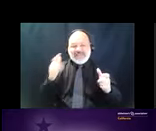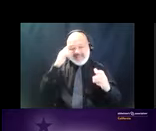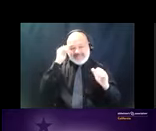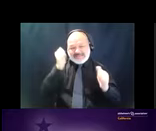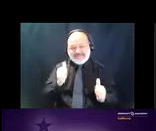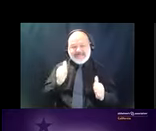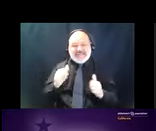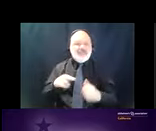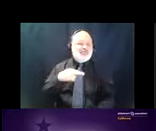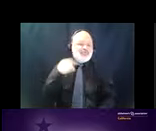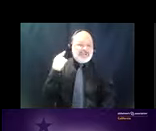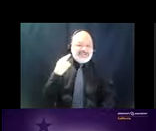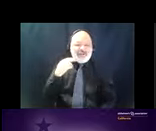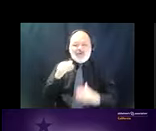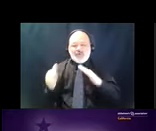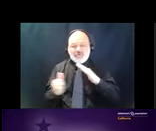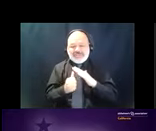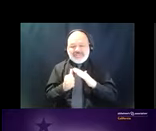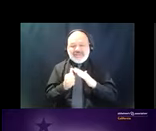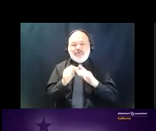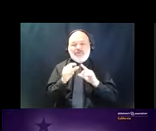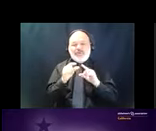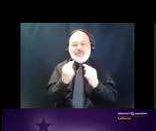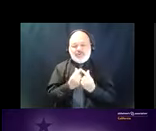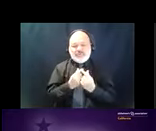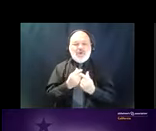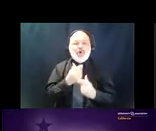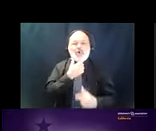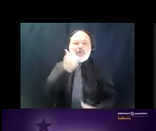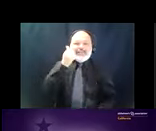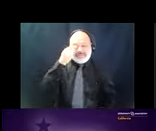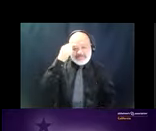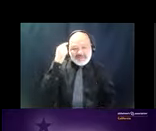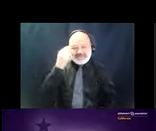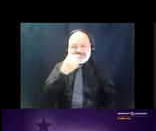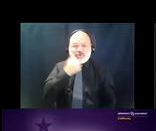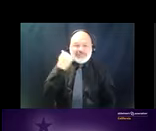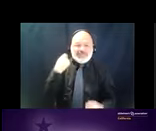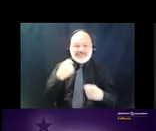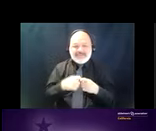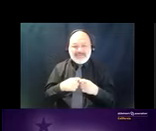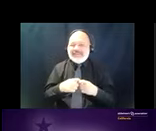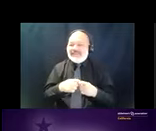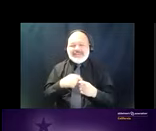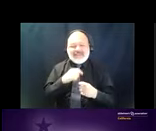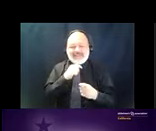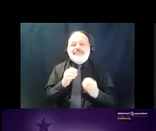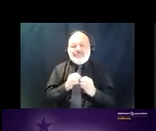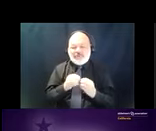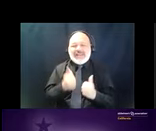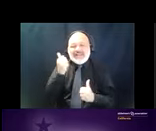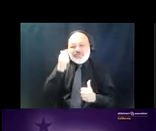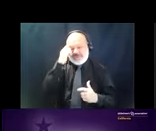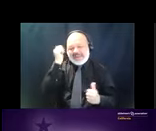in underrepresented racial and ethnic groups. Older Black and Hispanic Americans are also disproportionately more likely to have